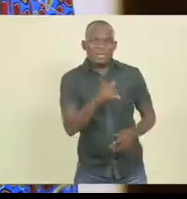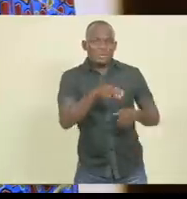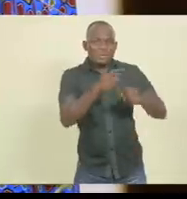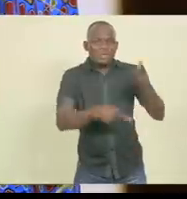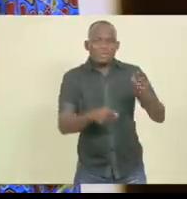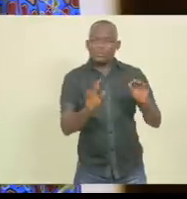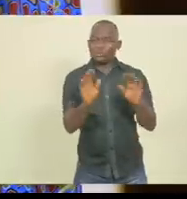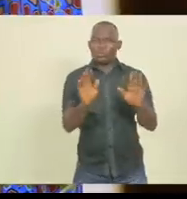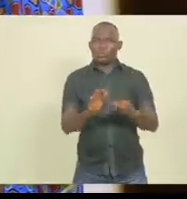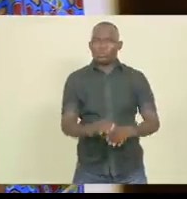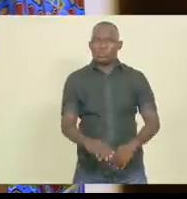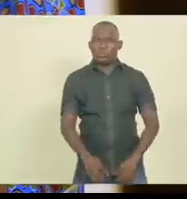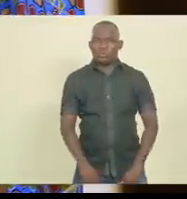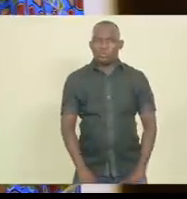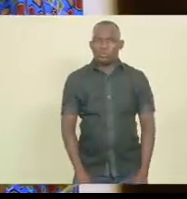it?